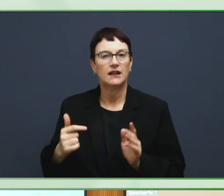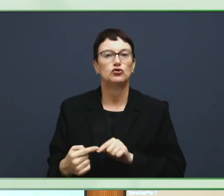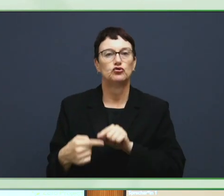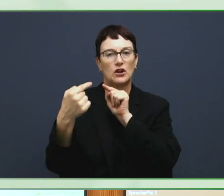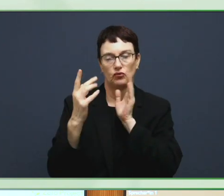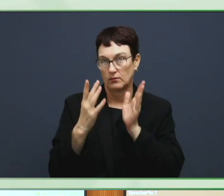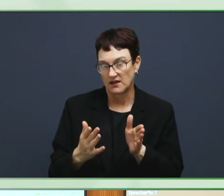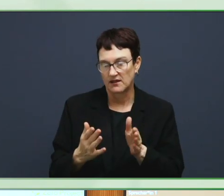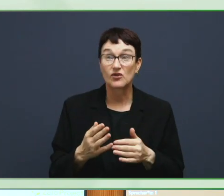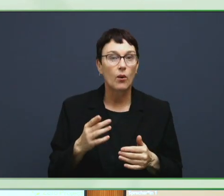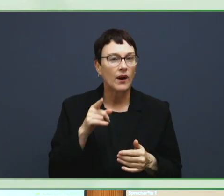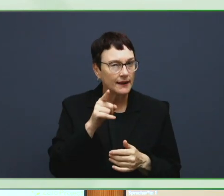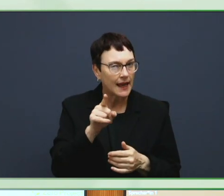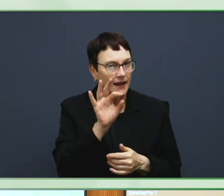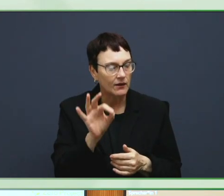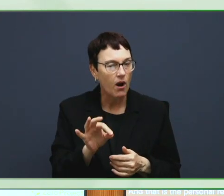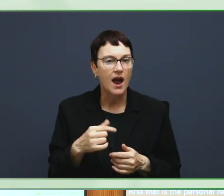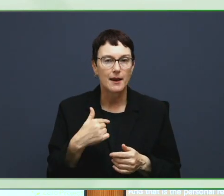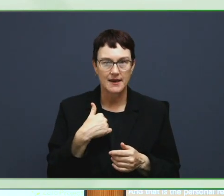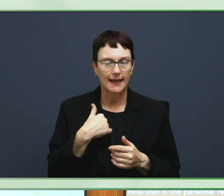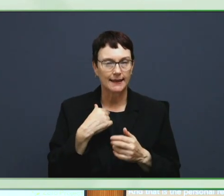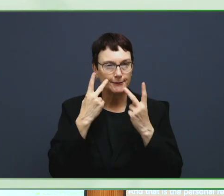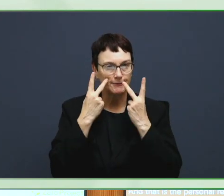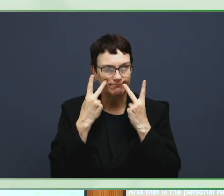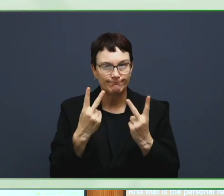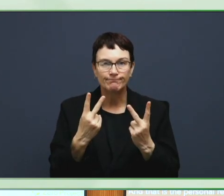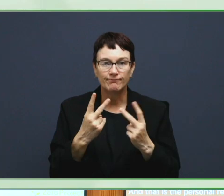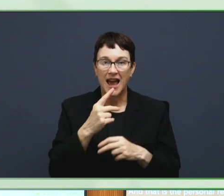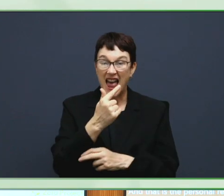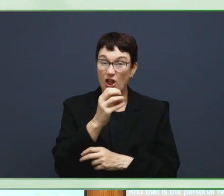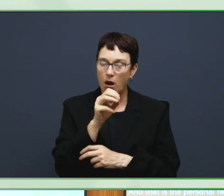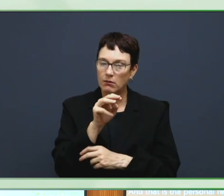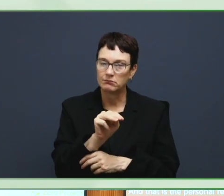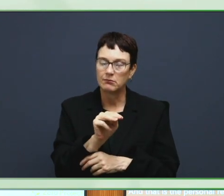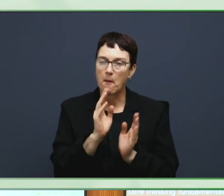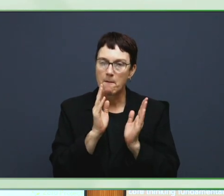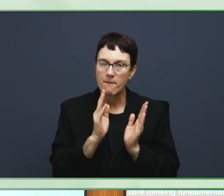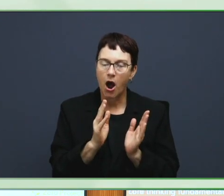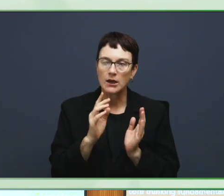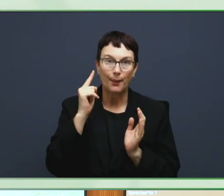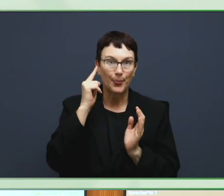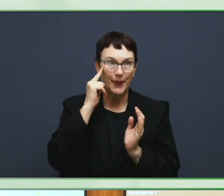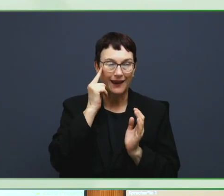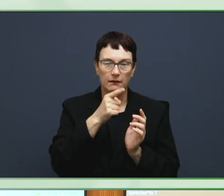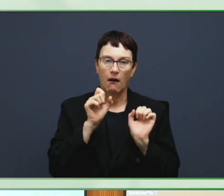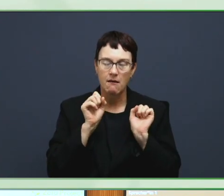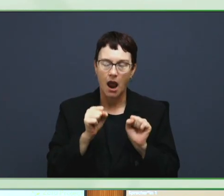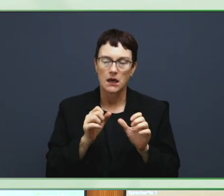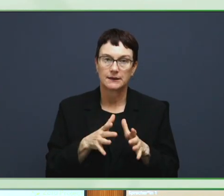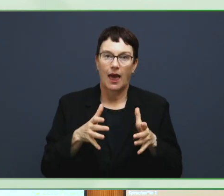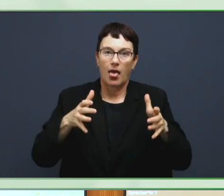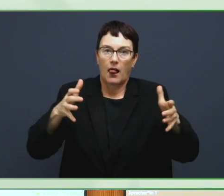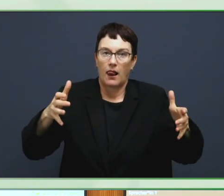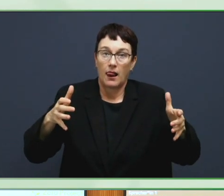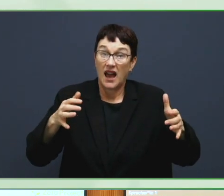has been at the core thinking, fundamental thinking of Tom since day one. Meaning, if we didn't have, my approach was, if we didn't have